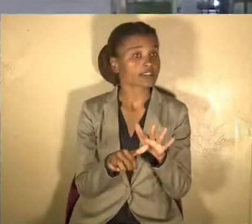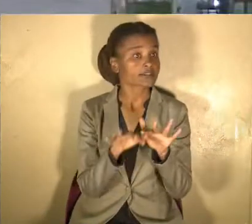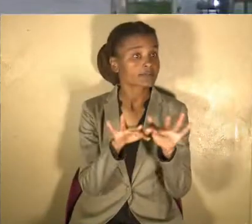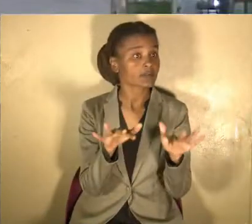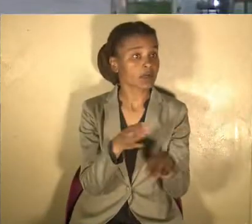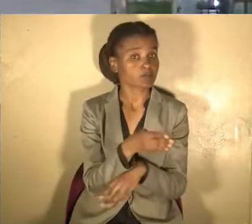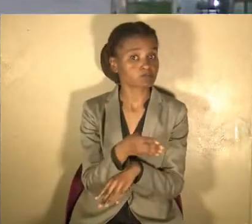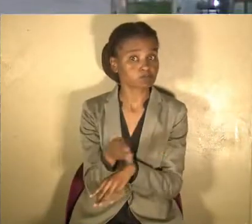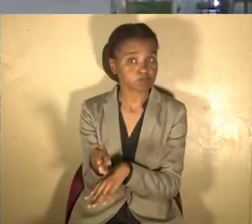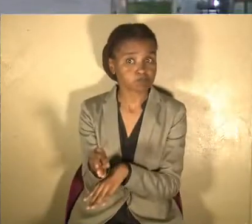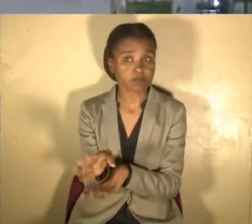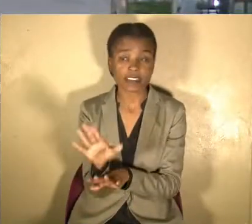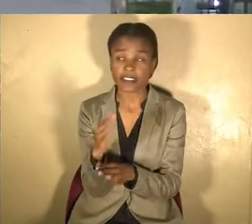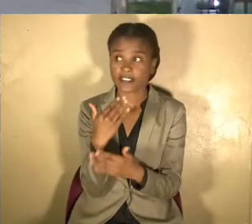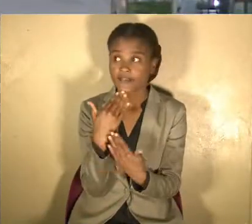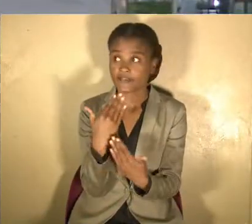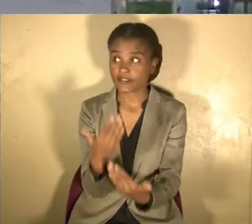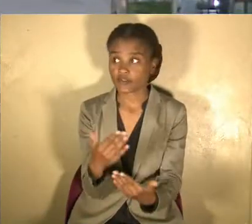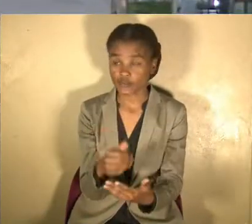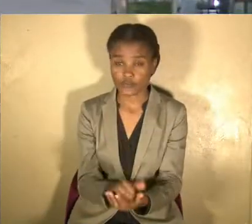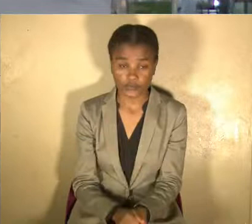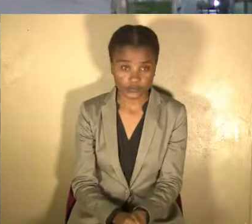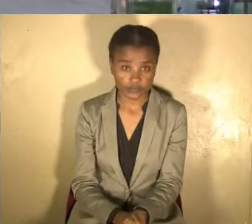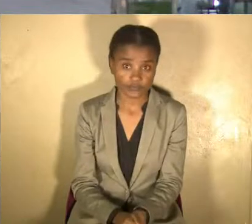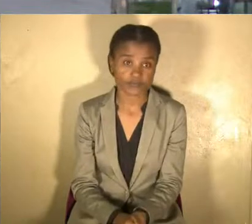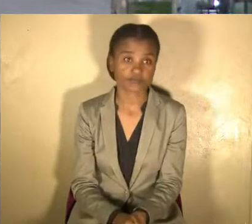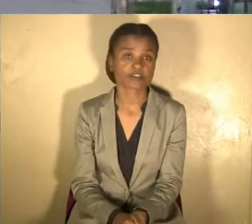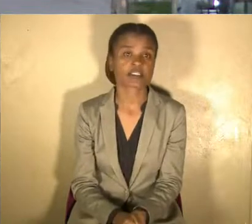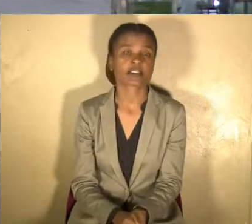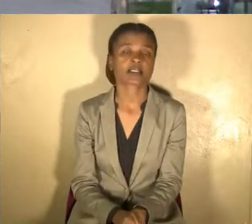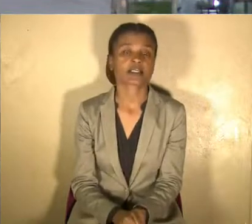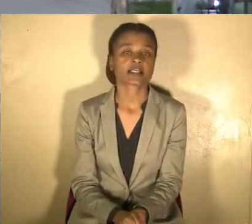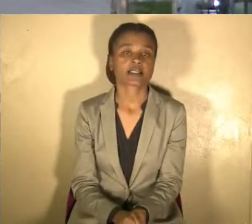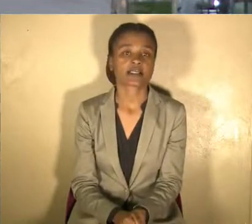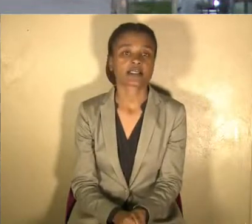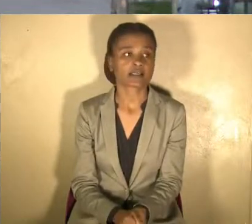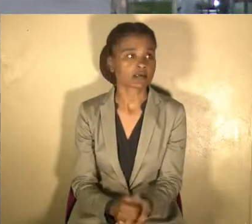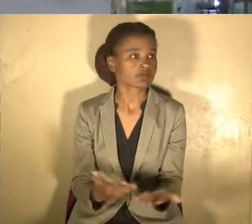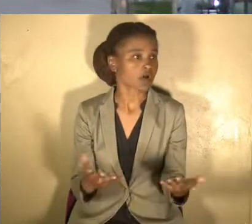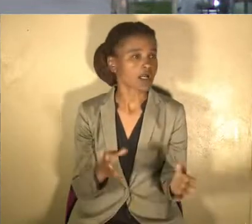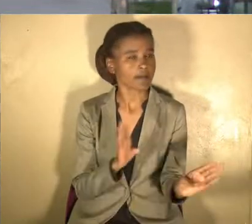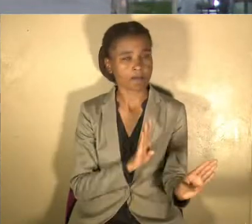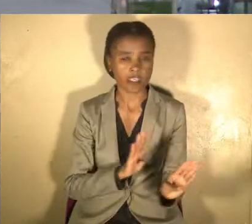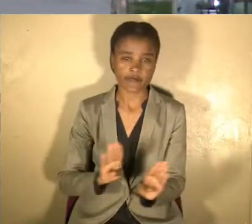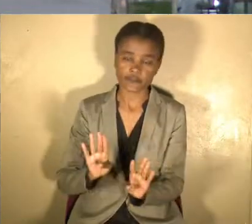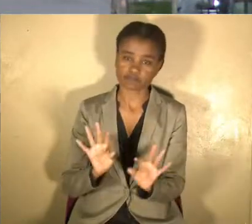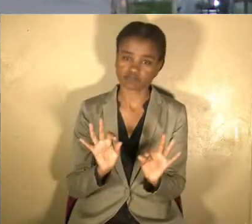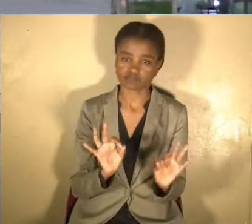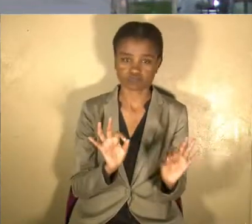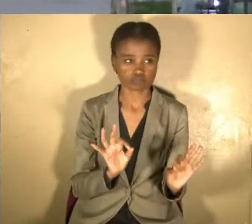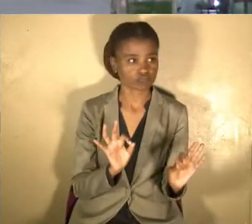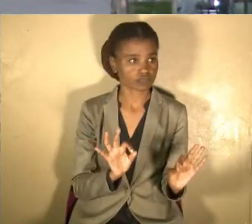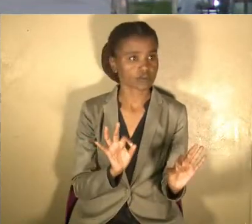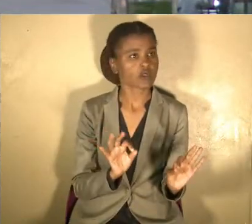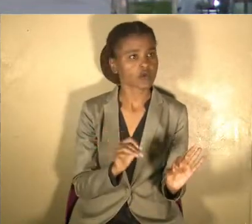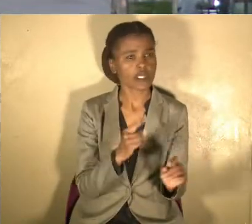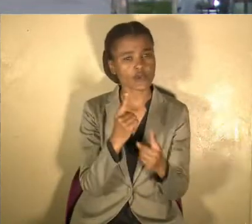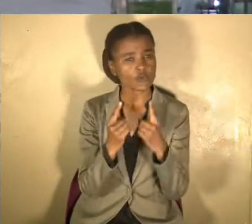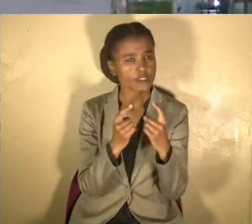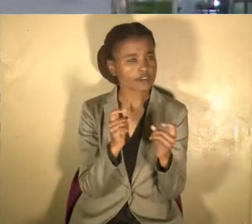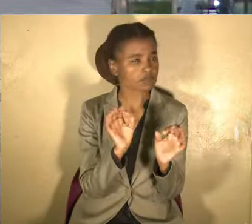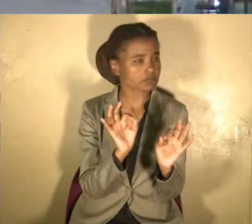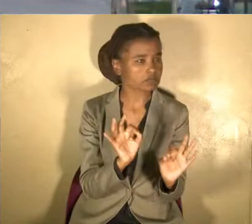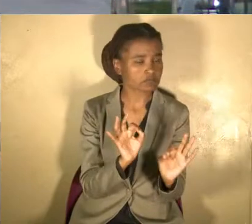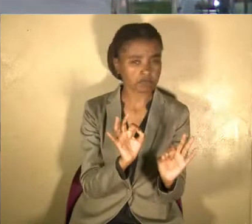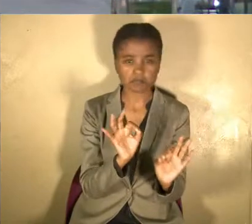having conducted yourselves in this, decent manner. Le botsitse relevant questions tse